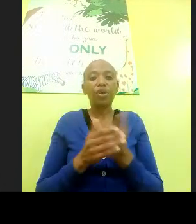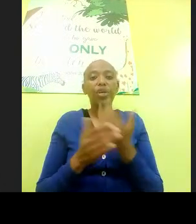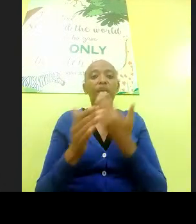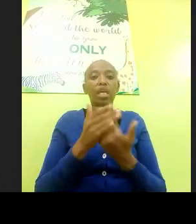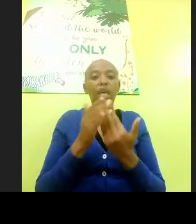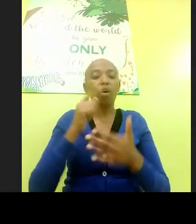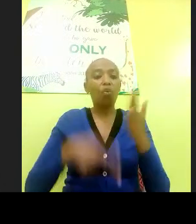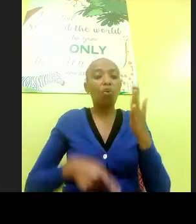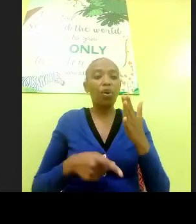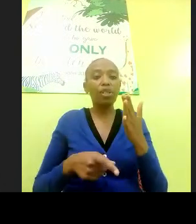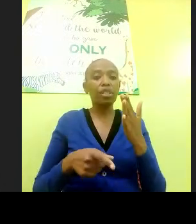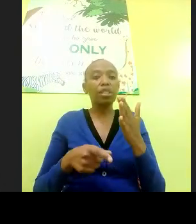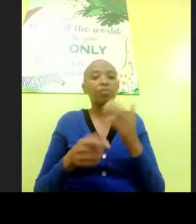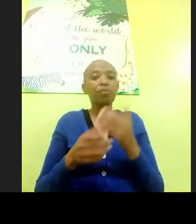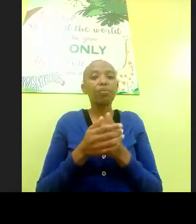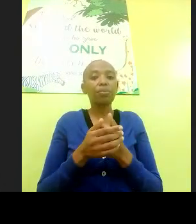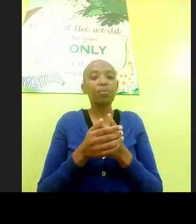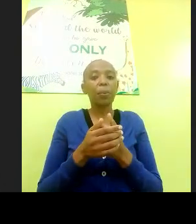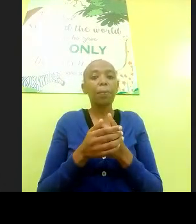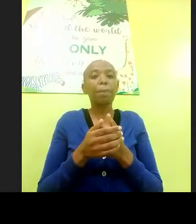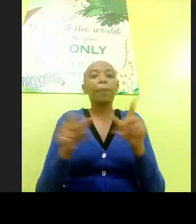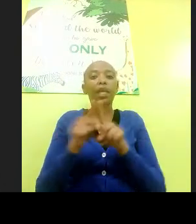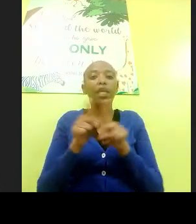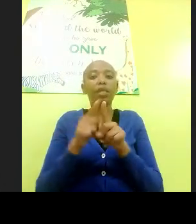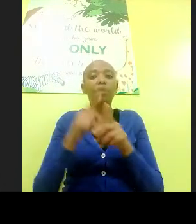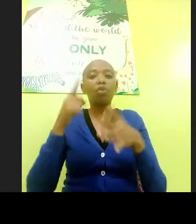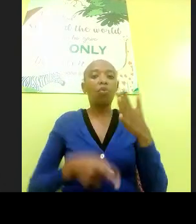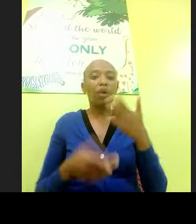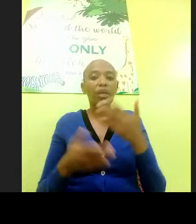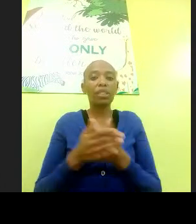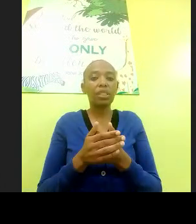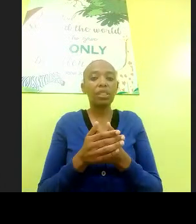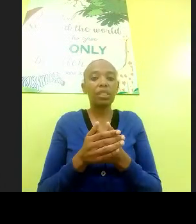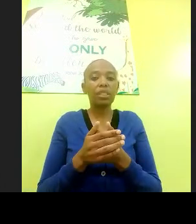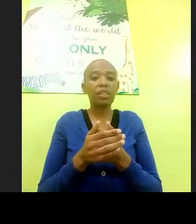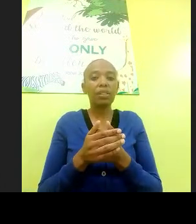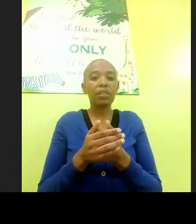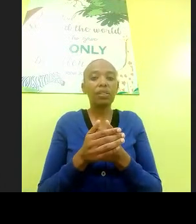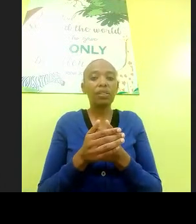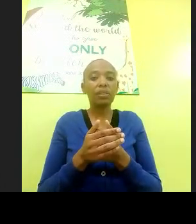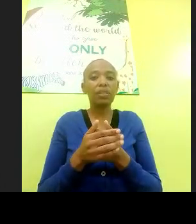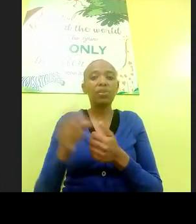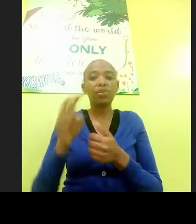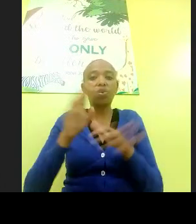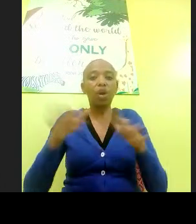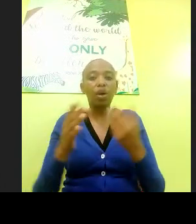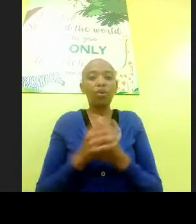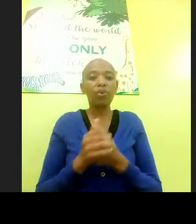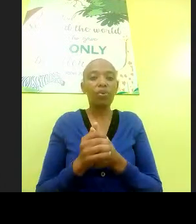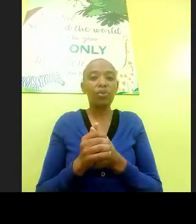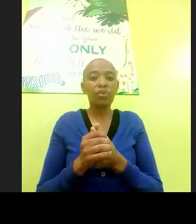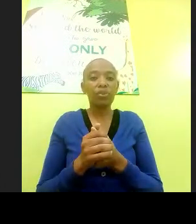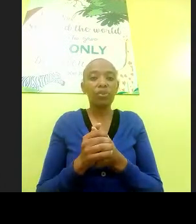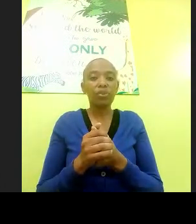constitutes care, and what a care economy could look like.